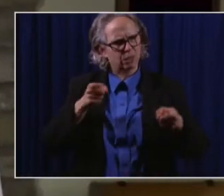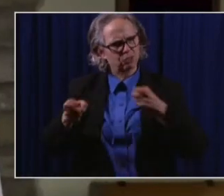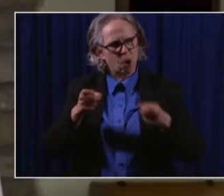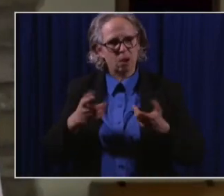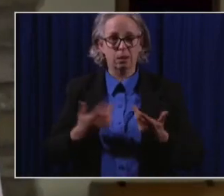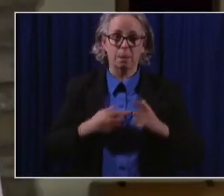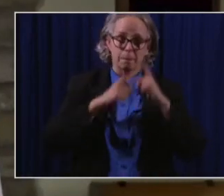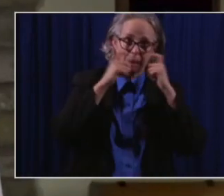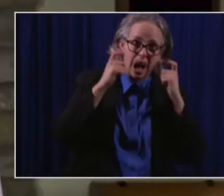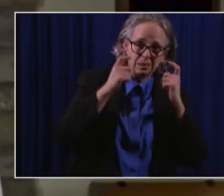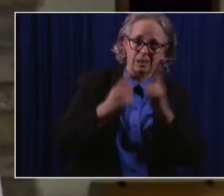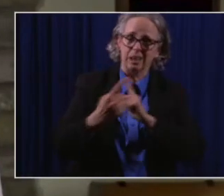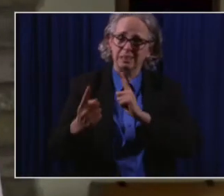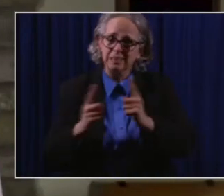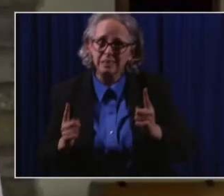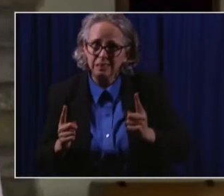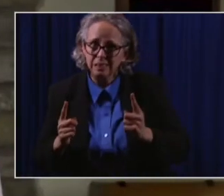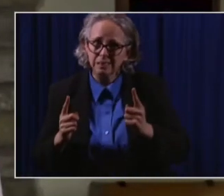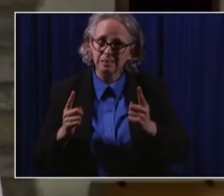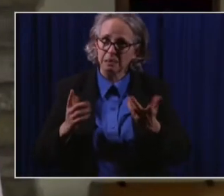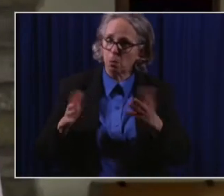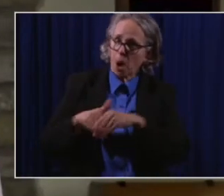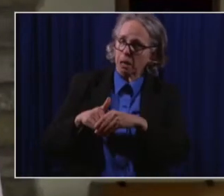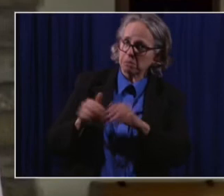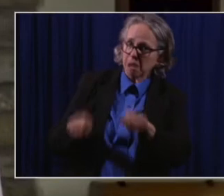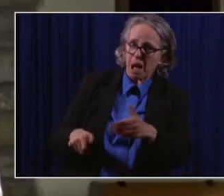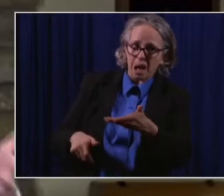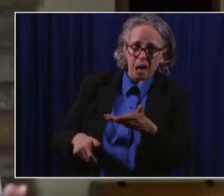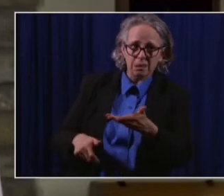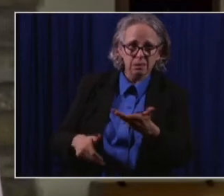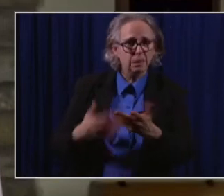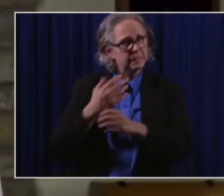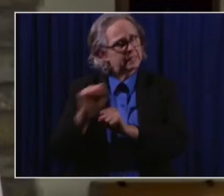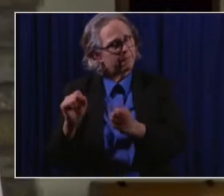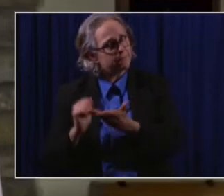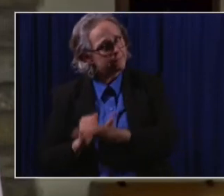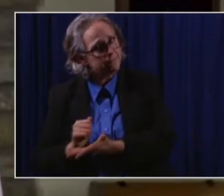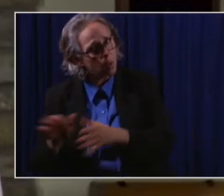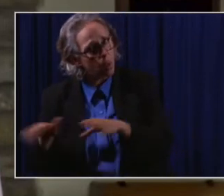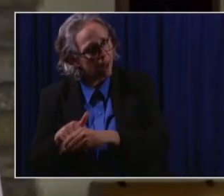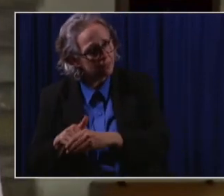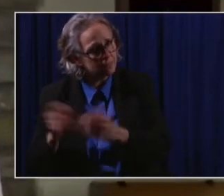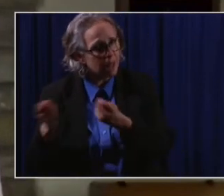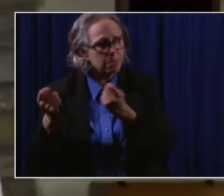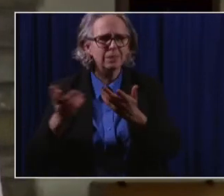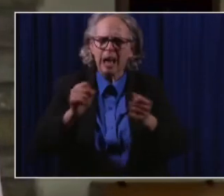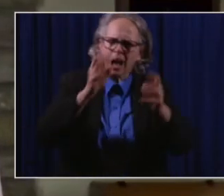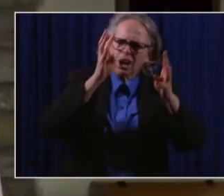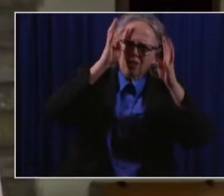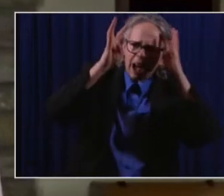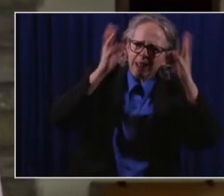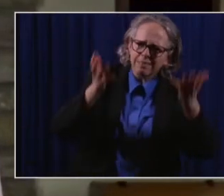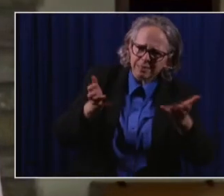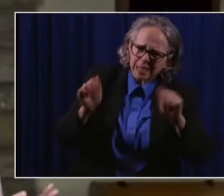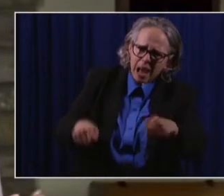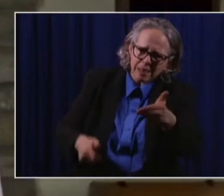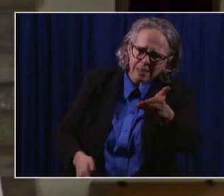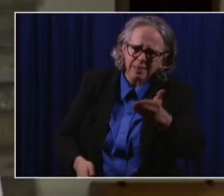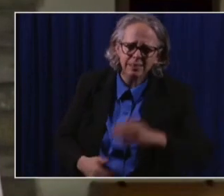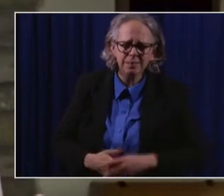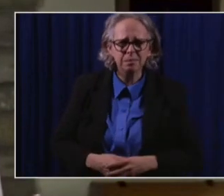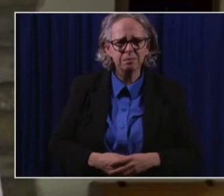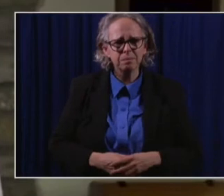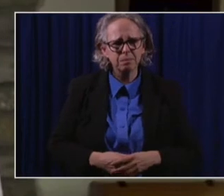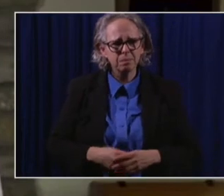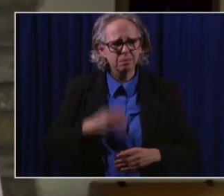wedding. Still have the same people there. I mean, there's ways of doing all of these things. I'm not out here telling people to